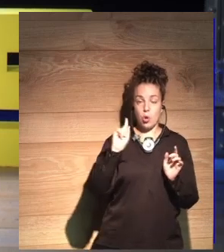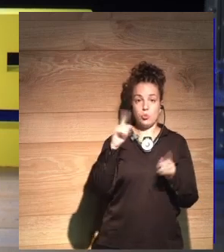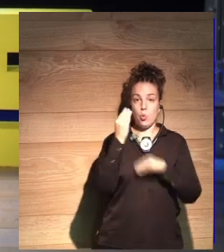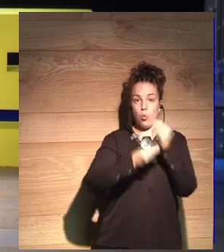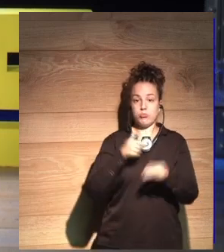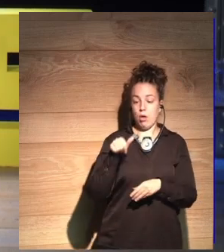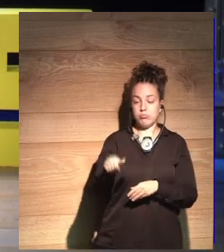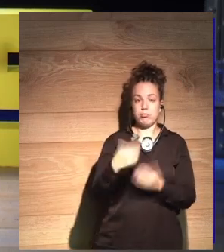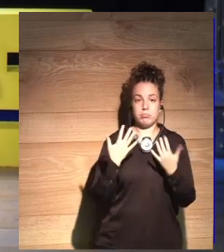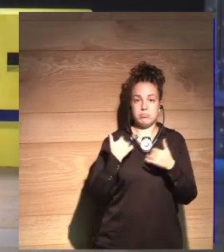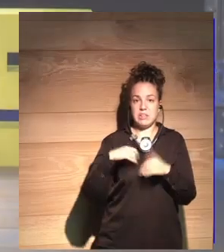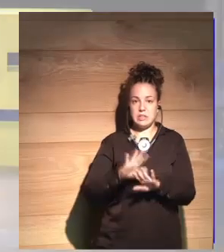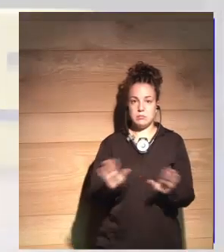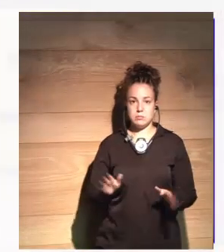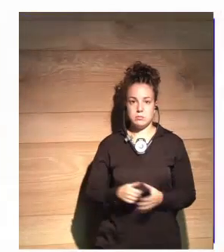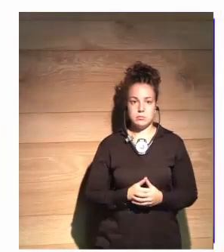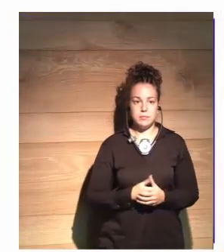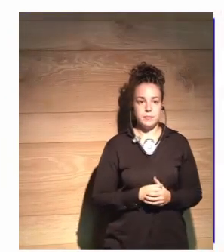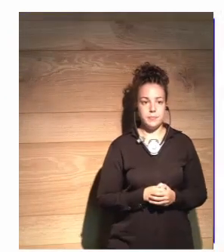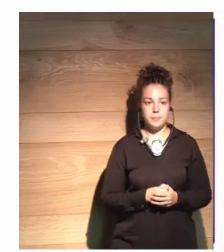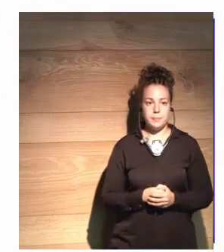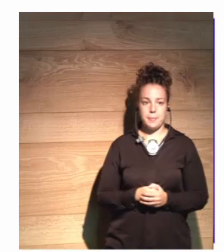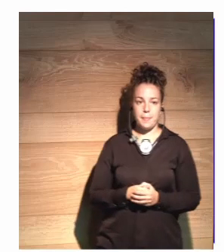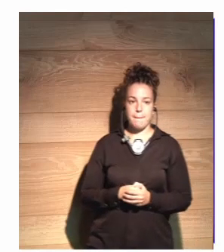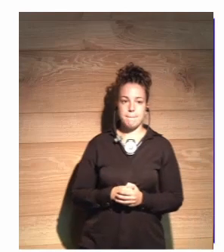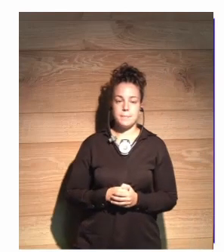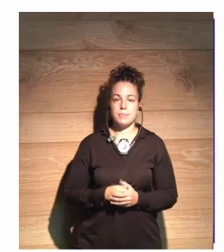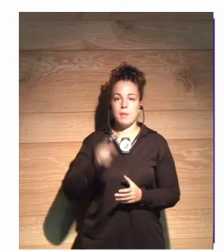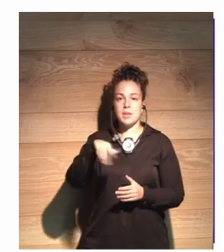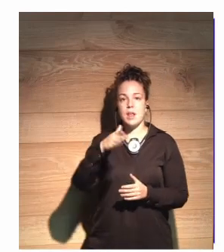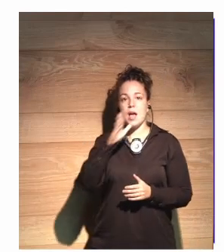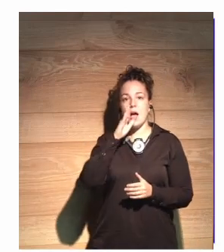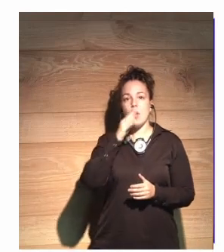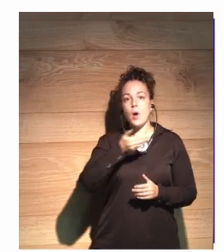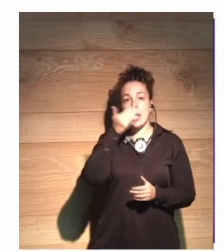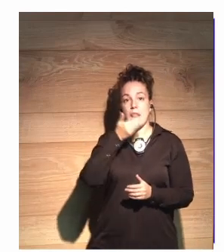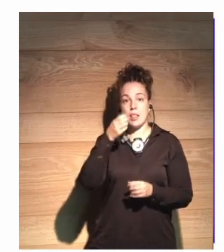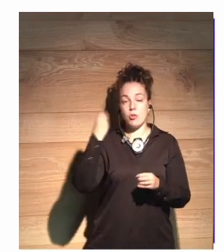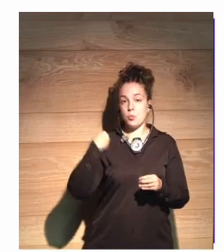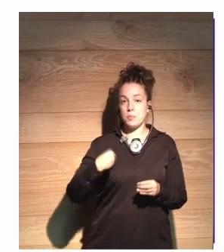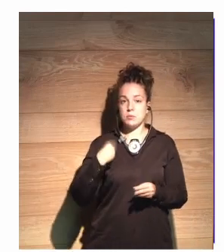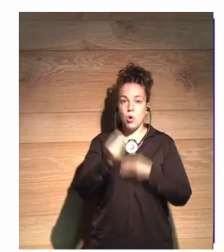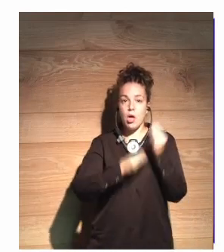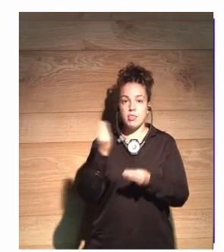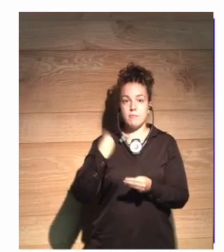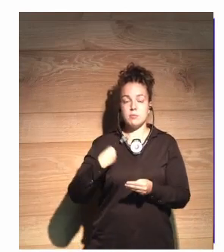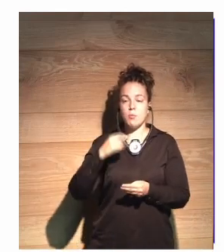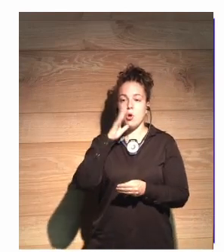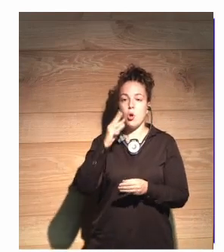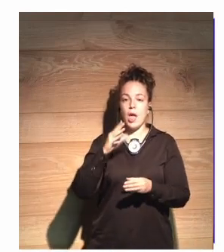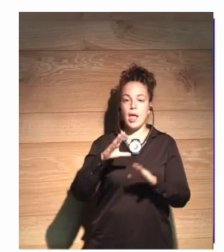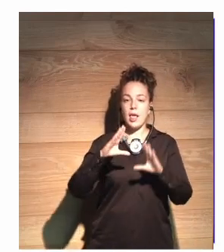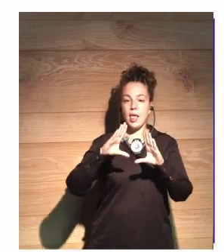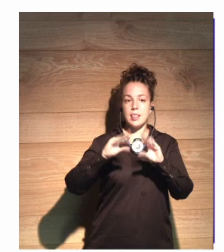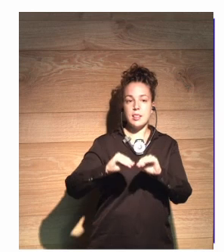tea kettle, you set it, you can forget it, go into another room, it will call to you when it's done. When you drive a car, your attention is on the